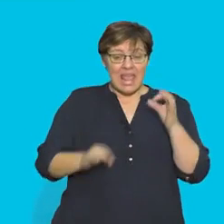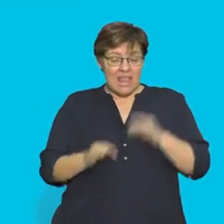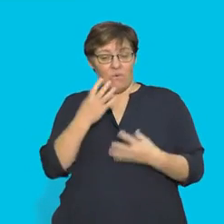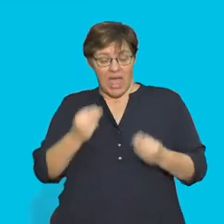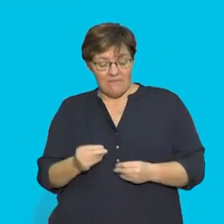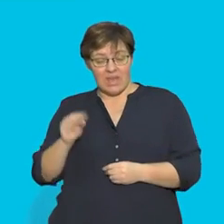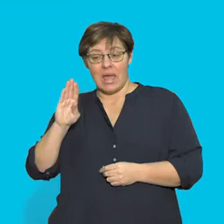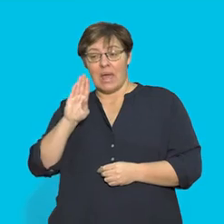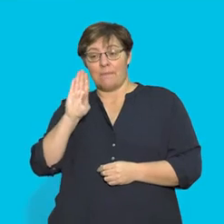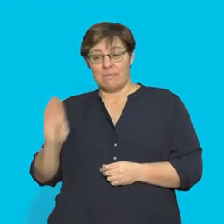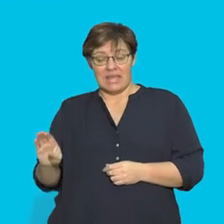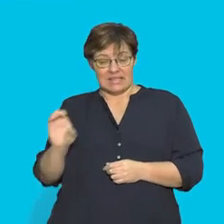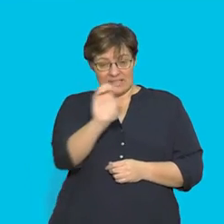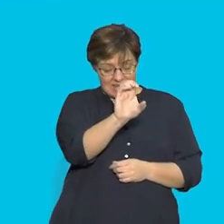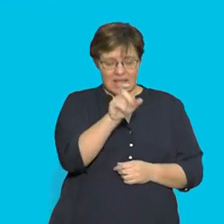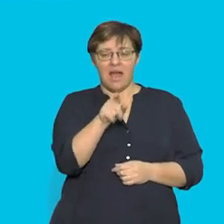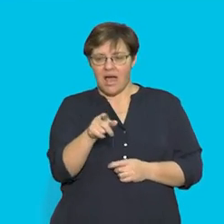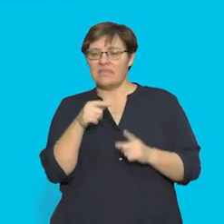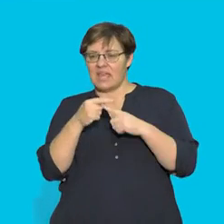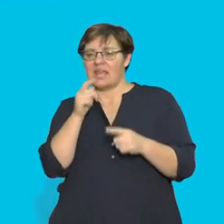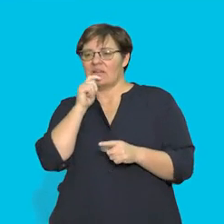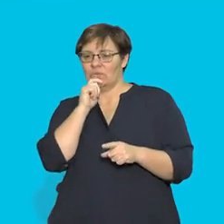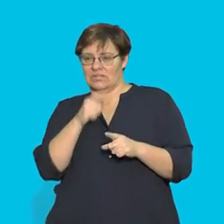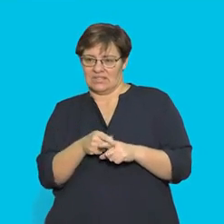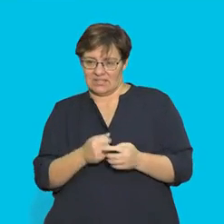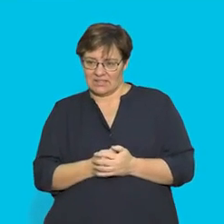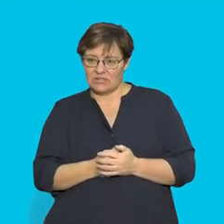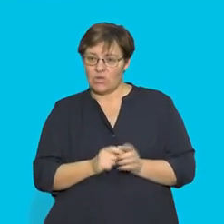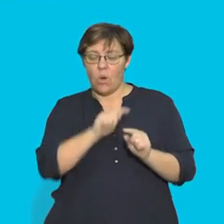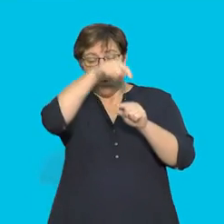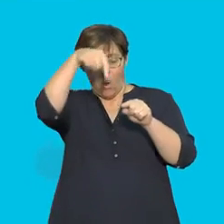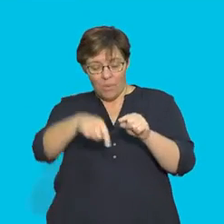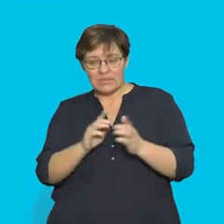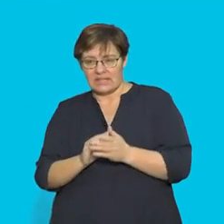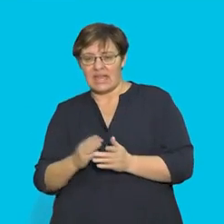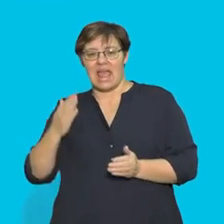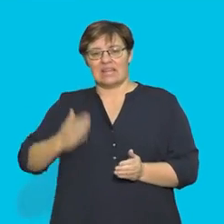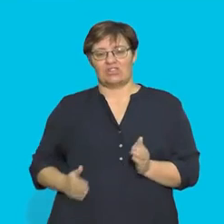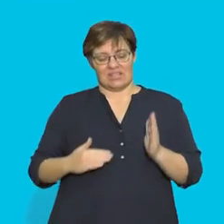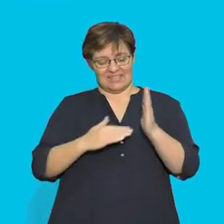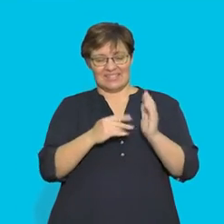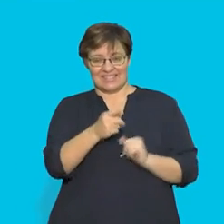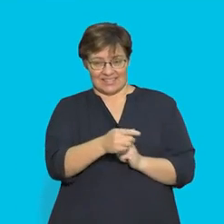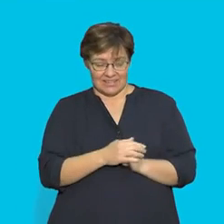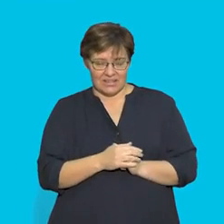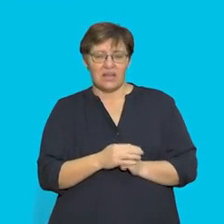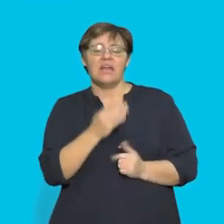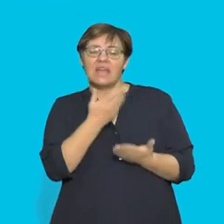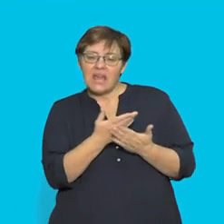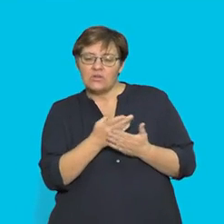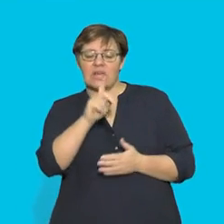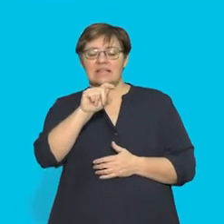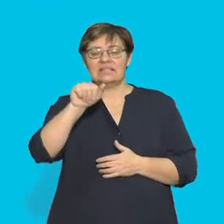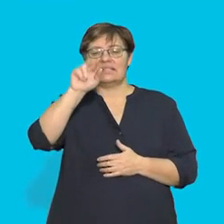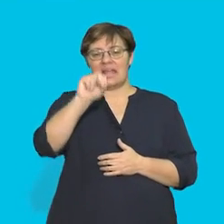can use AC over CB. So we'll have the opposite and the adjacent sides of the right angle triangle. And then we can